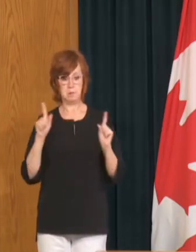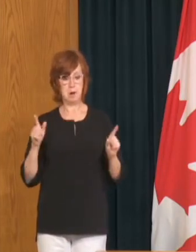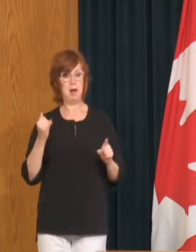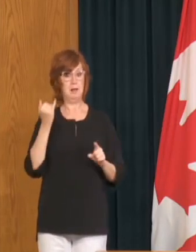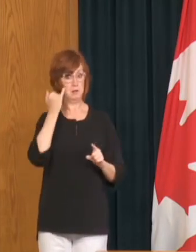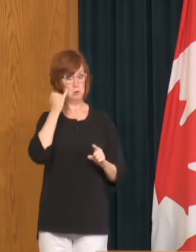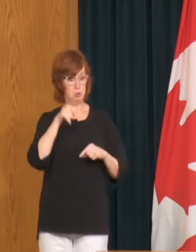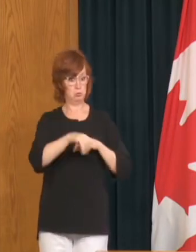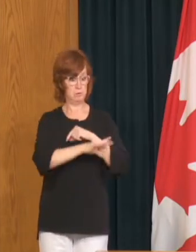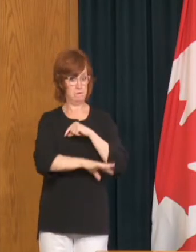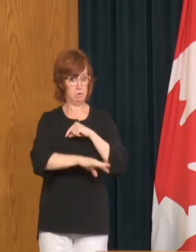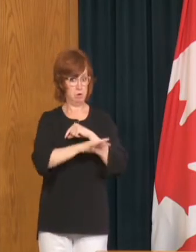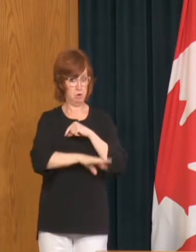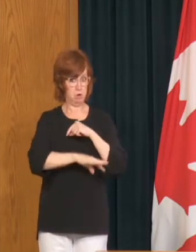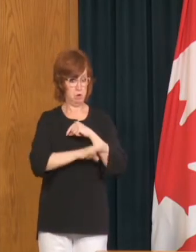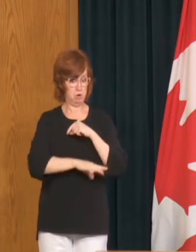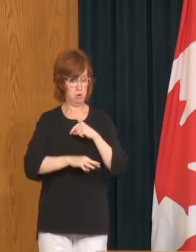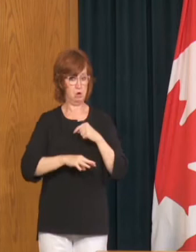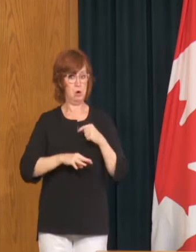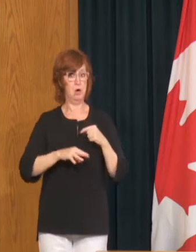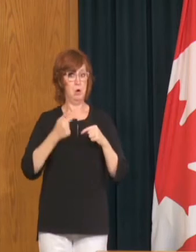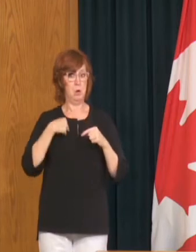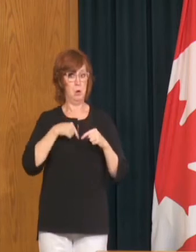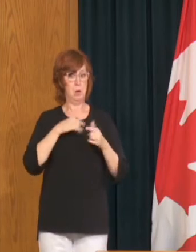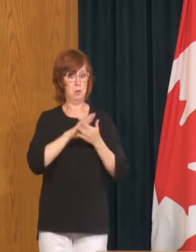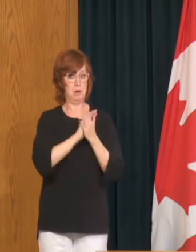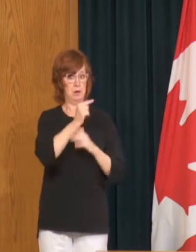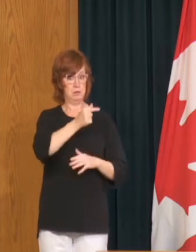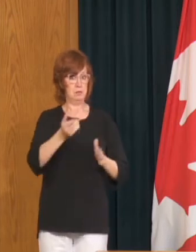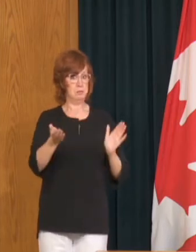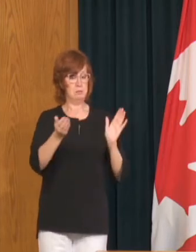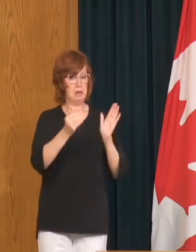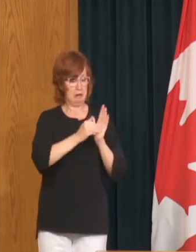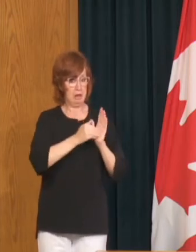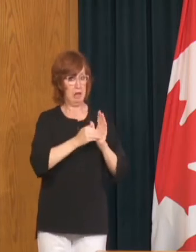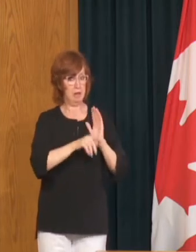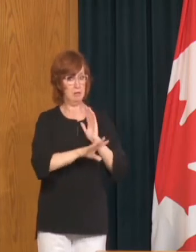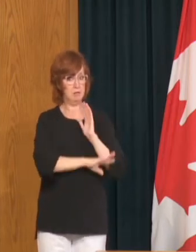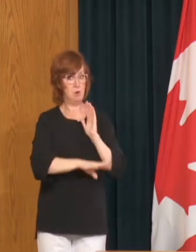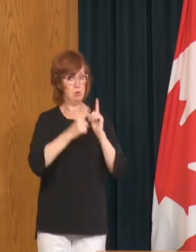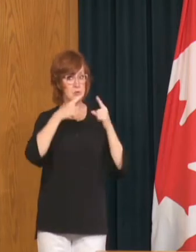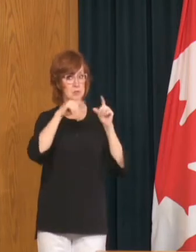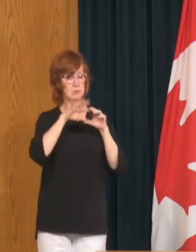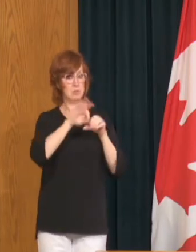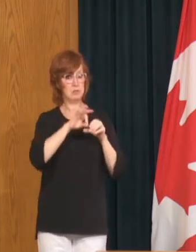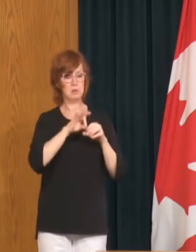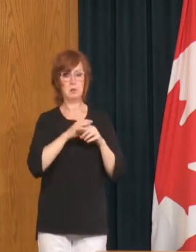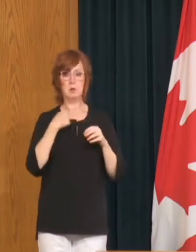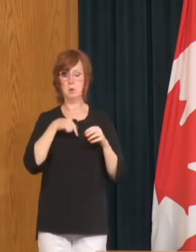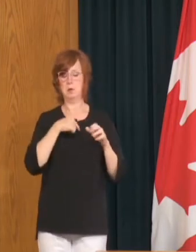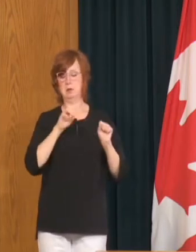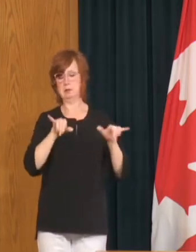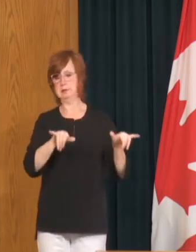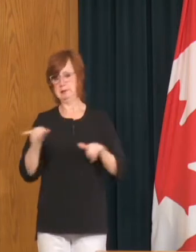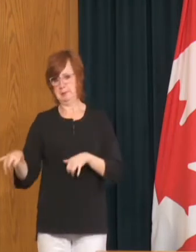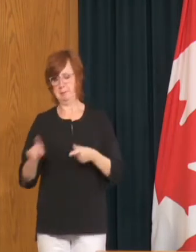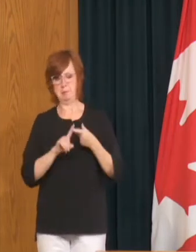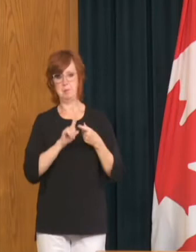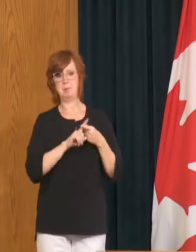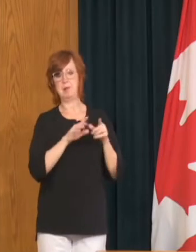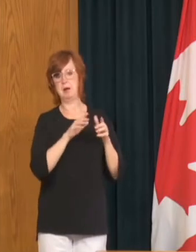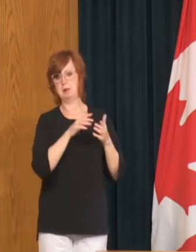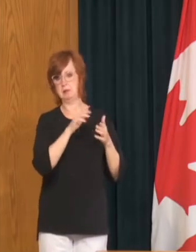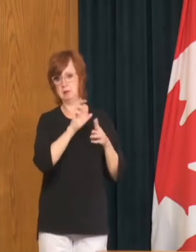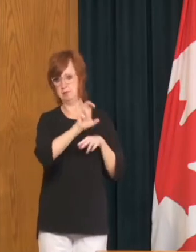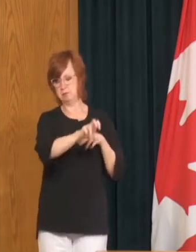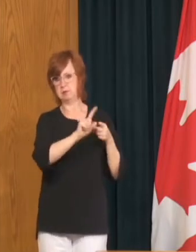government once more, is more of the same. Investment in schools, investment in hospitals, investment in our highways, investment in our